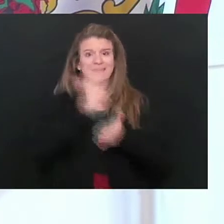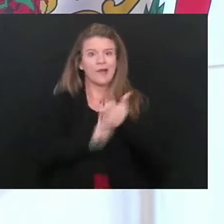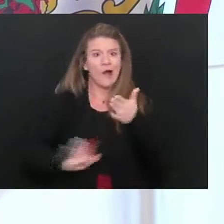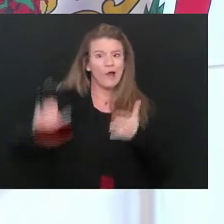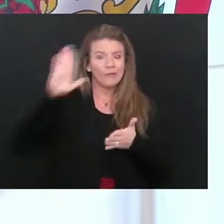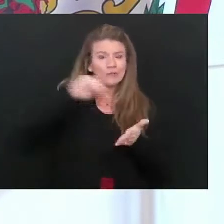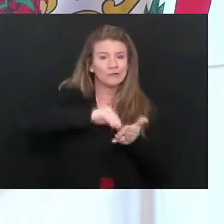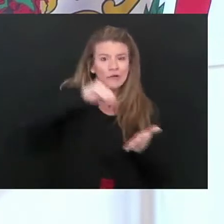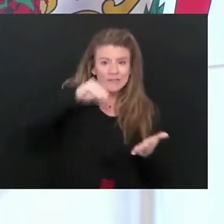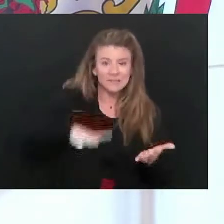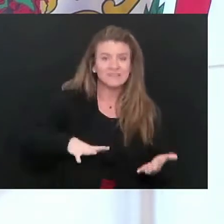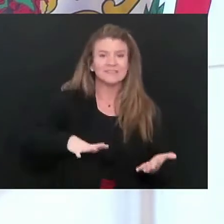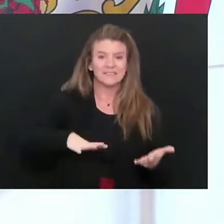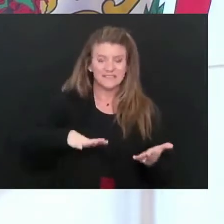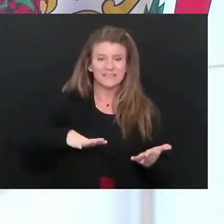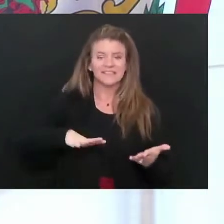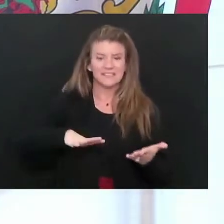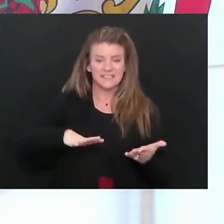as well as